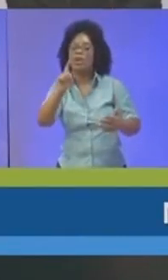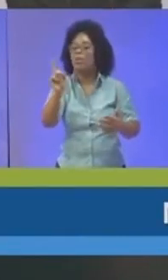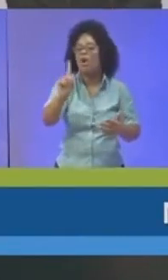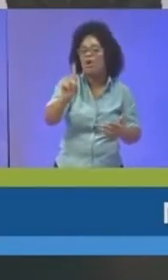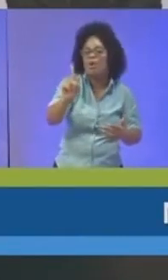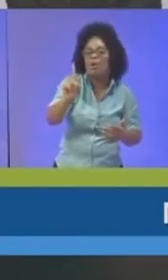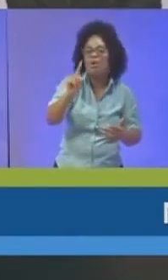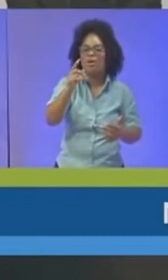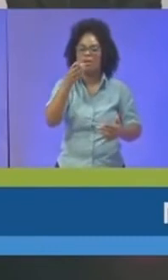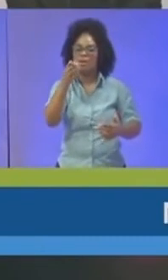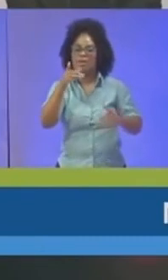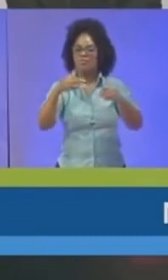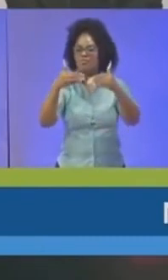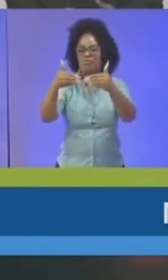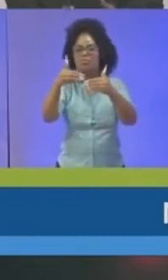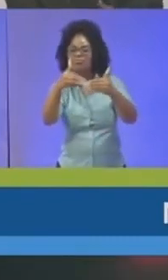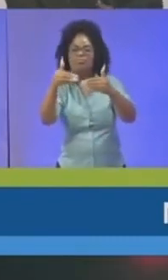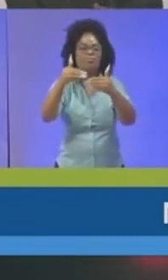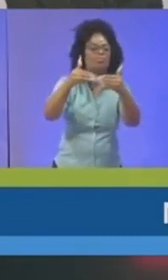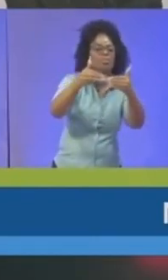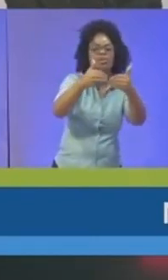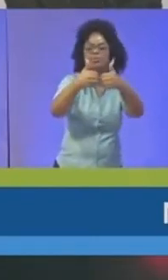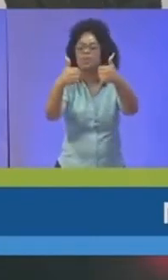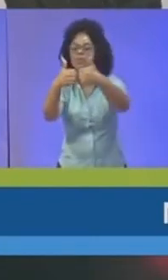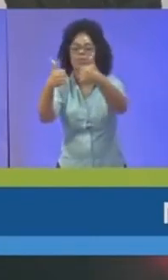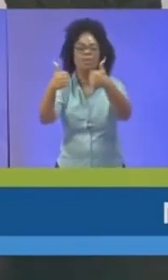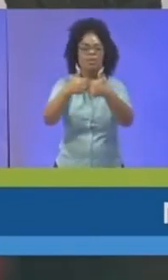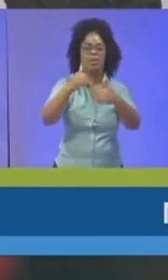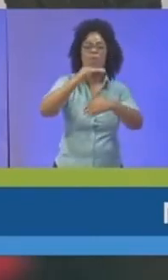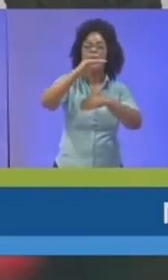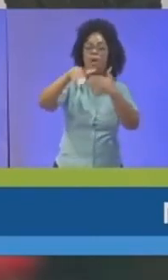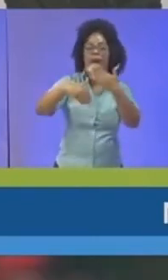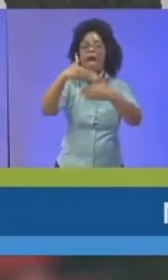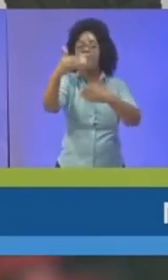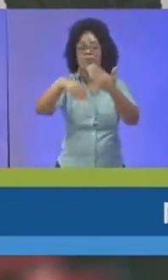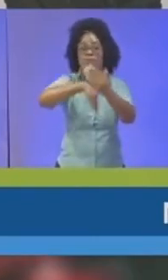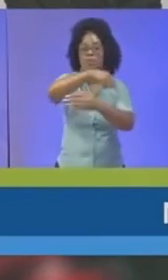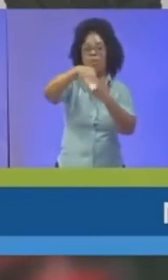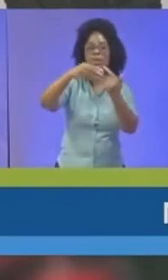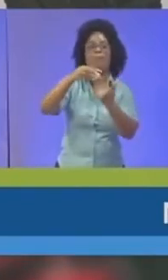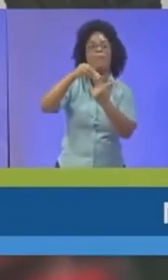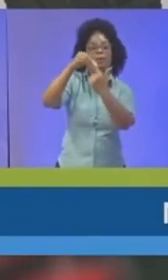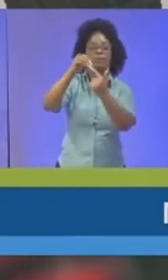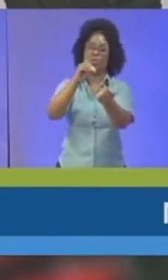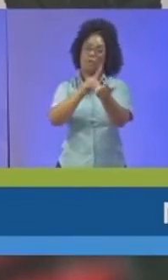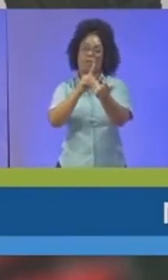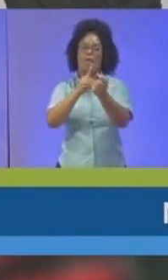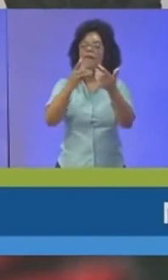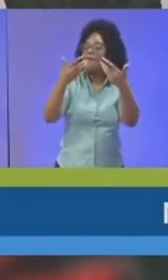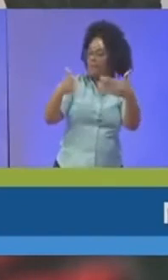And at the end of being seen by all the specialists, all of the